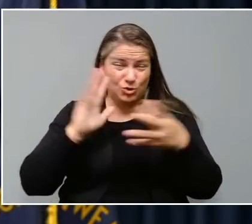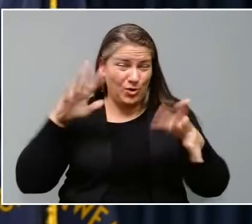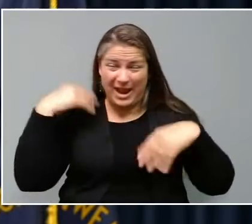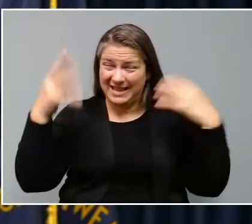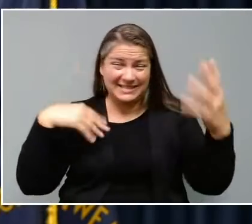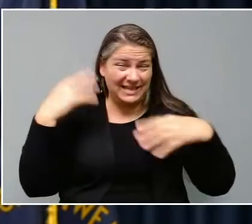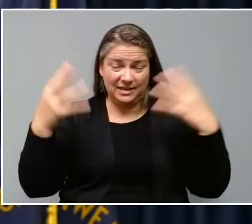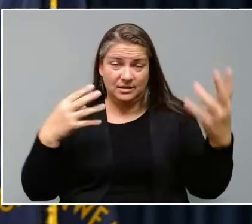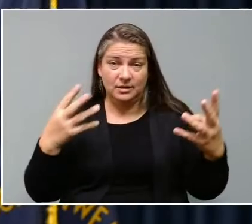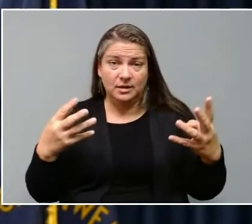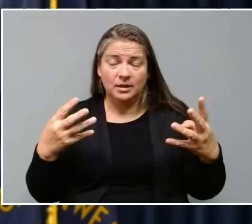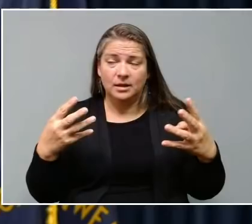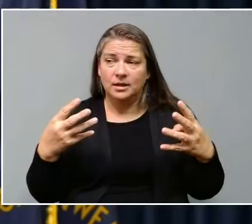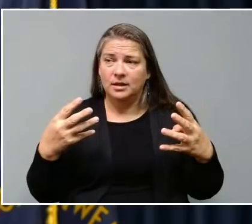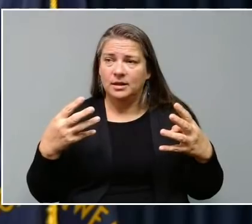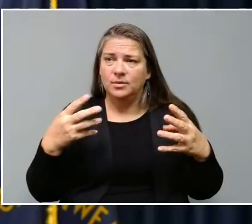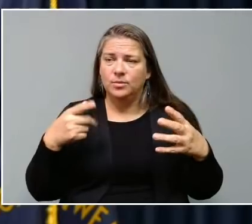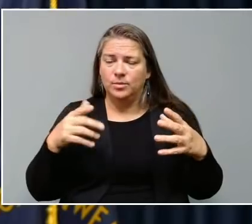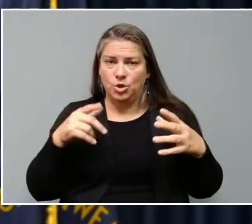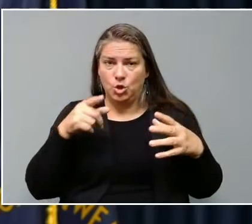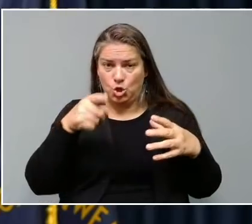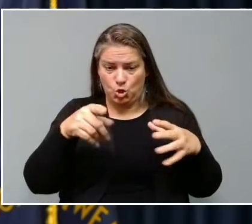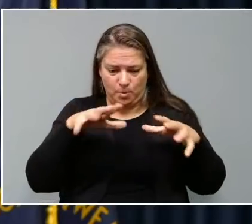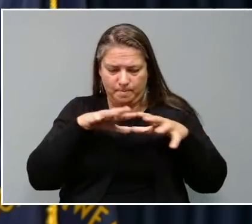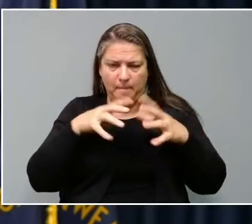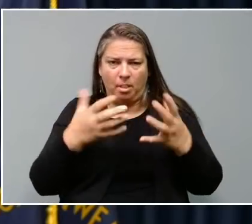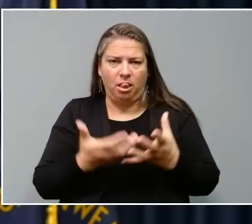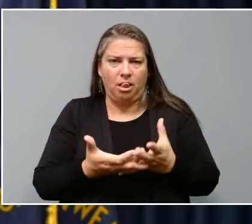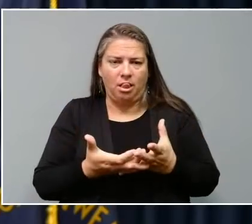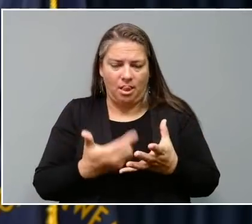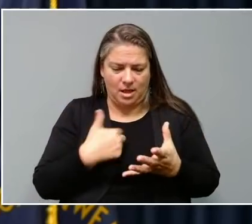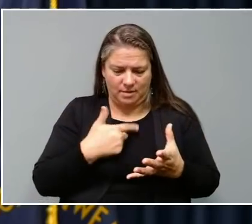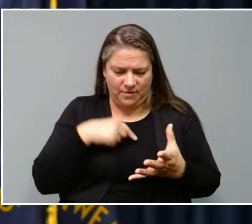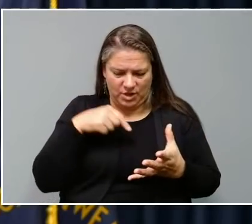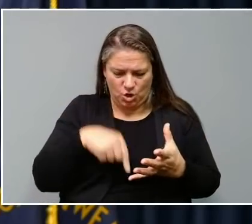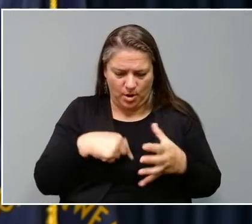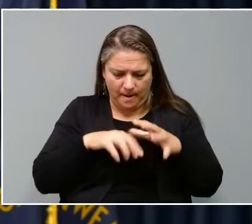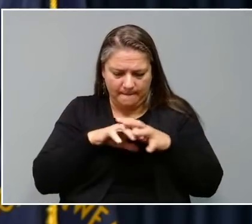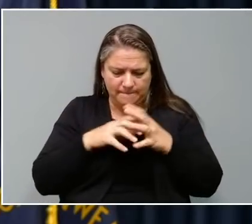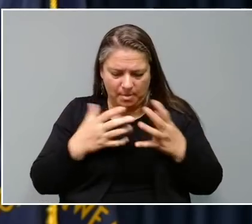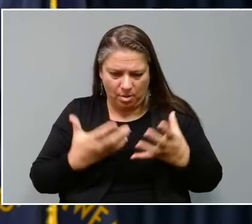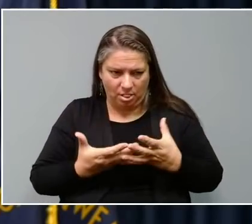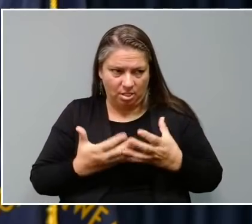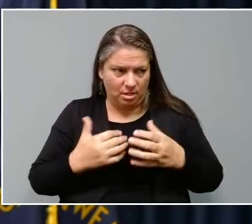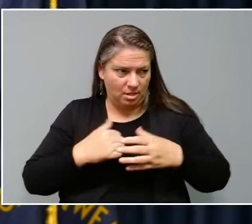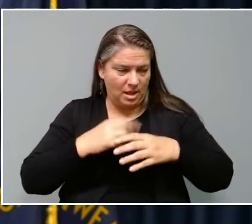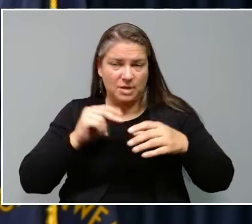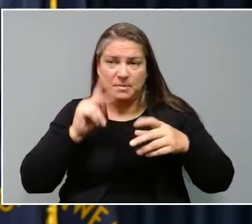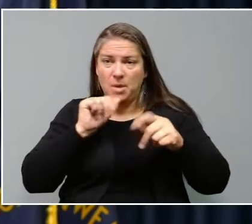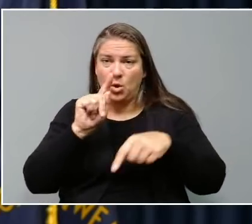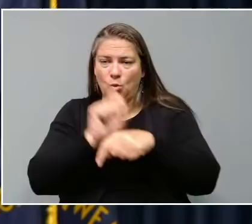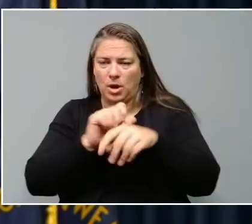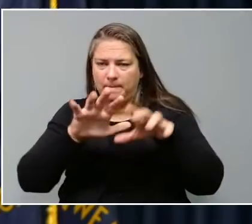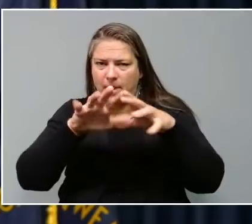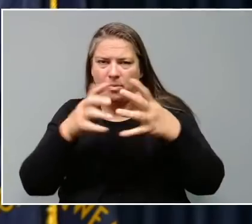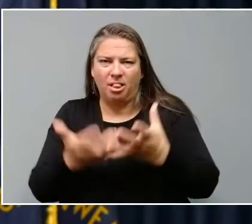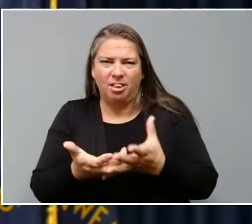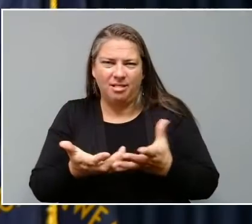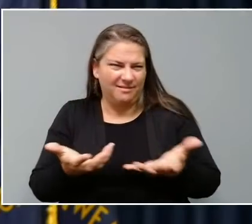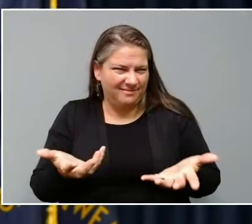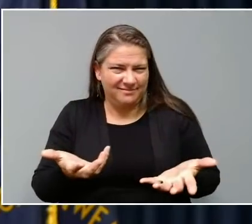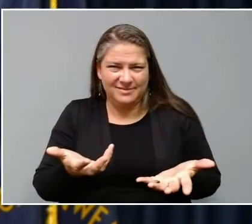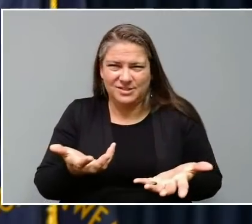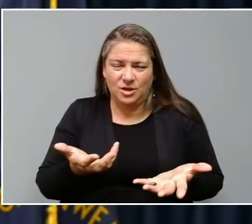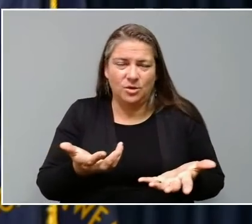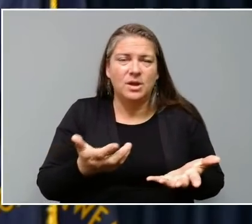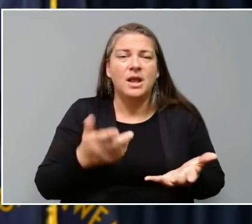creates even more of a bubble around you, the kids, and the people at work. So I think those are some of the issues, but I think we're all,